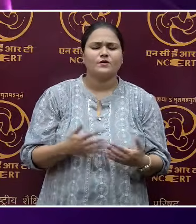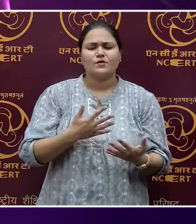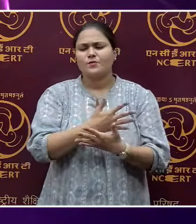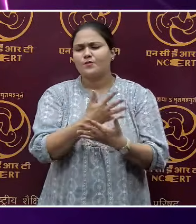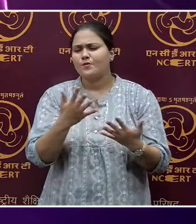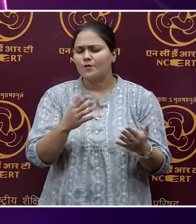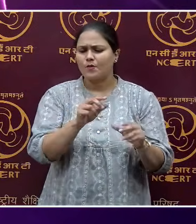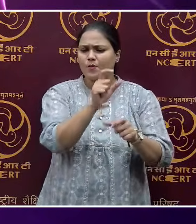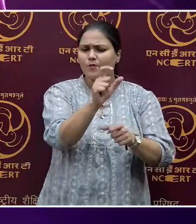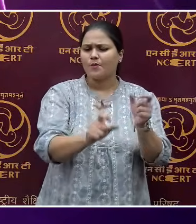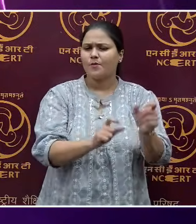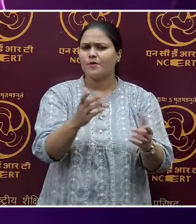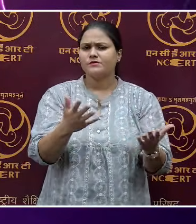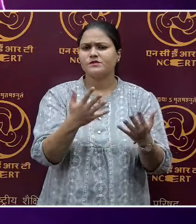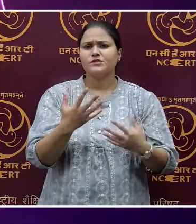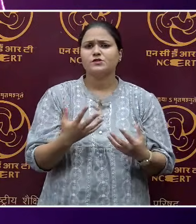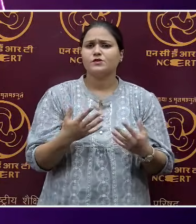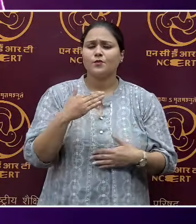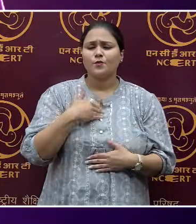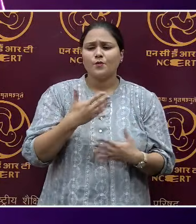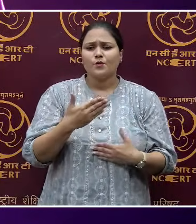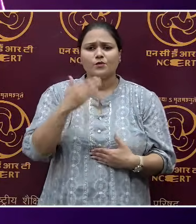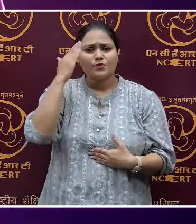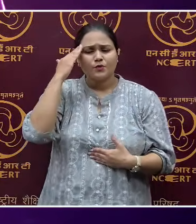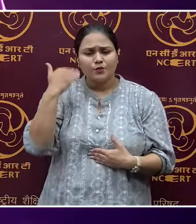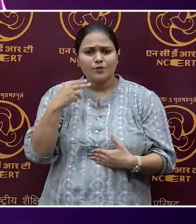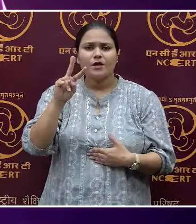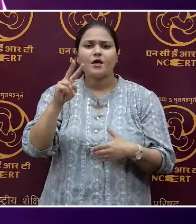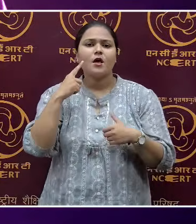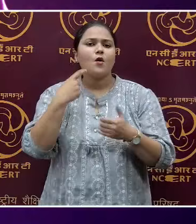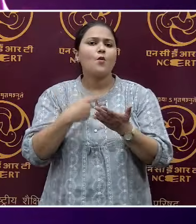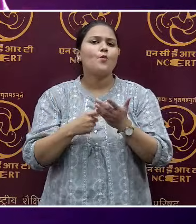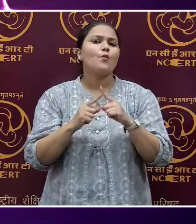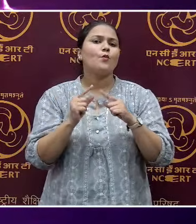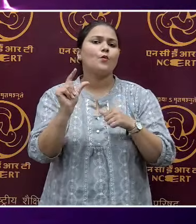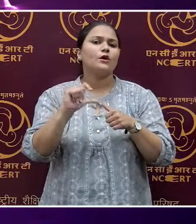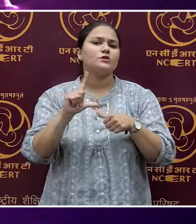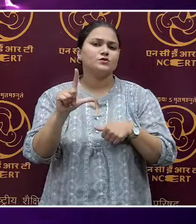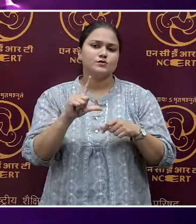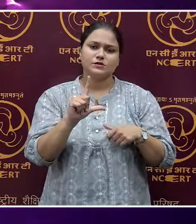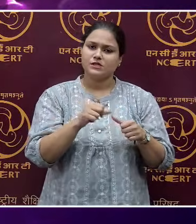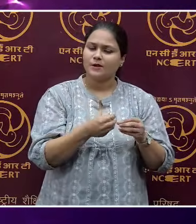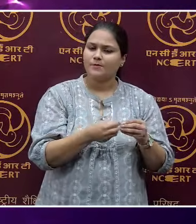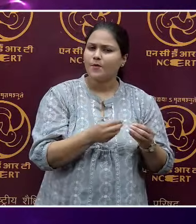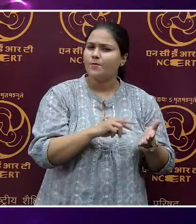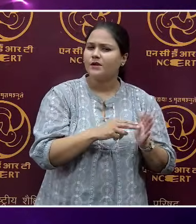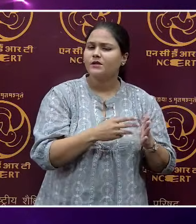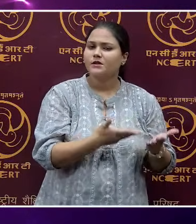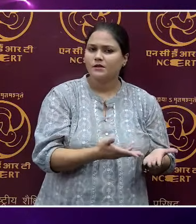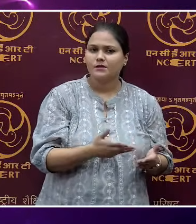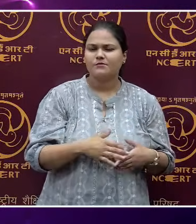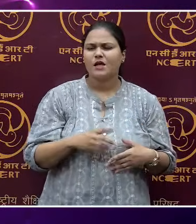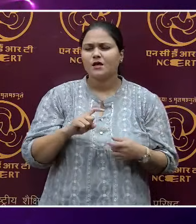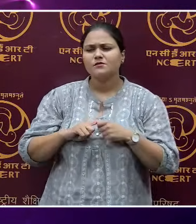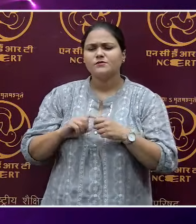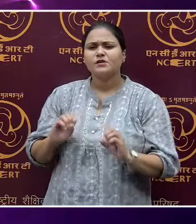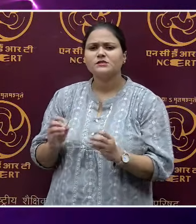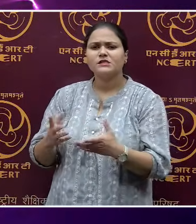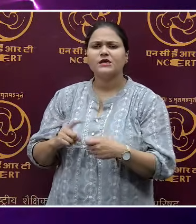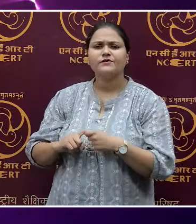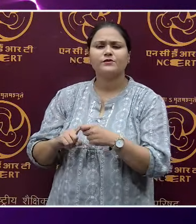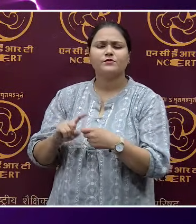know about virtual labs. And since it's the subject of computer science, I want to start with very simple question